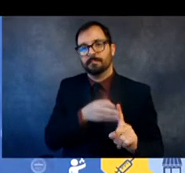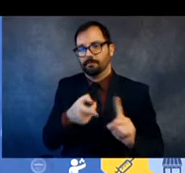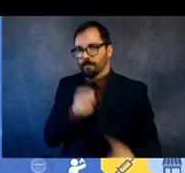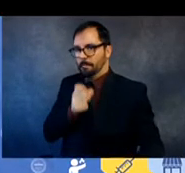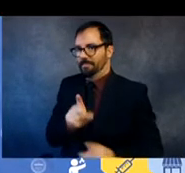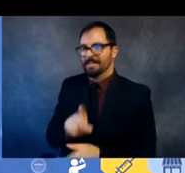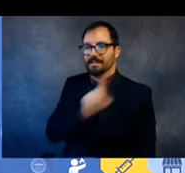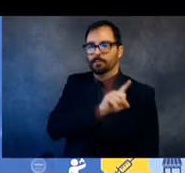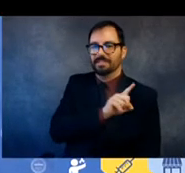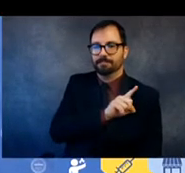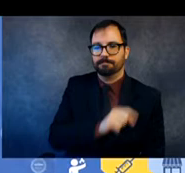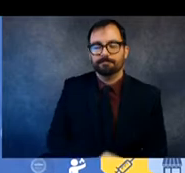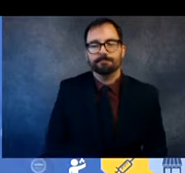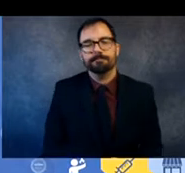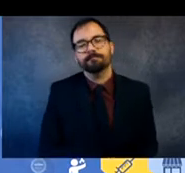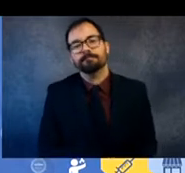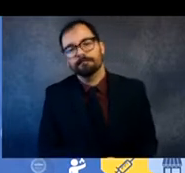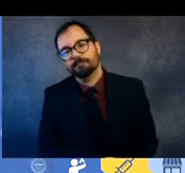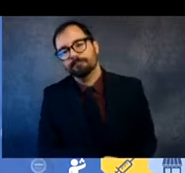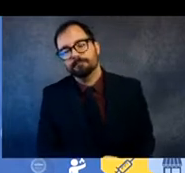week. You